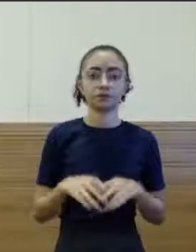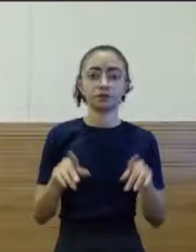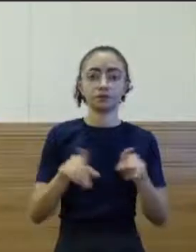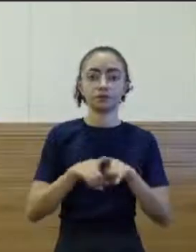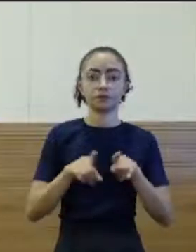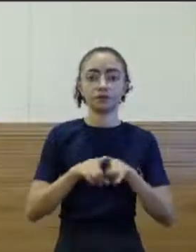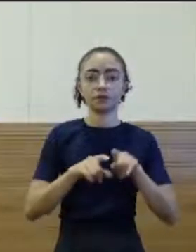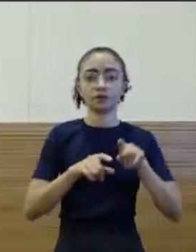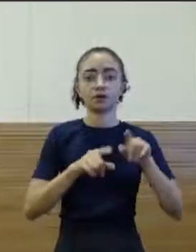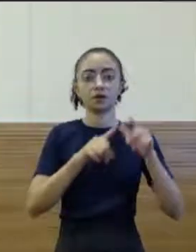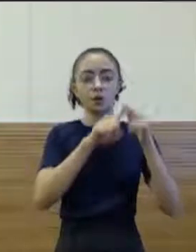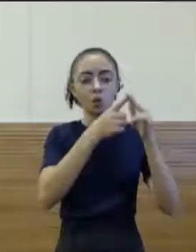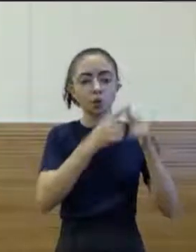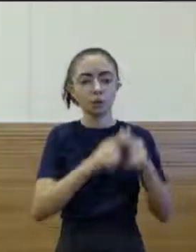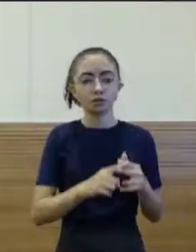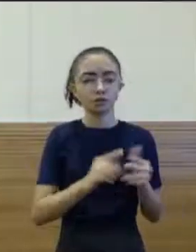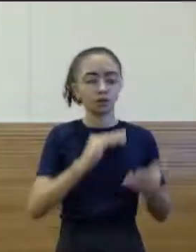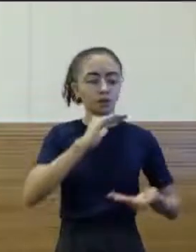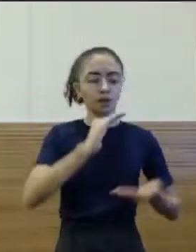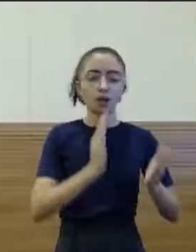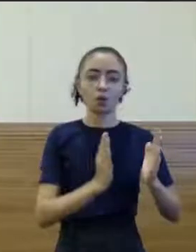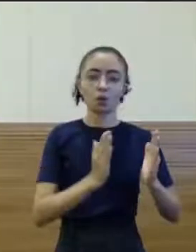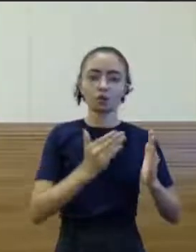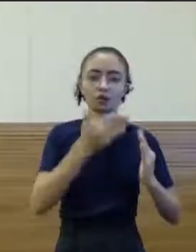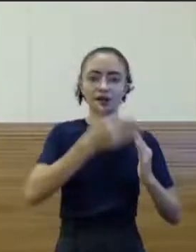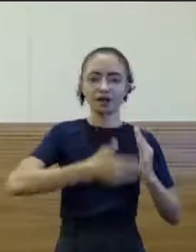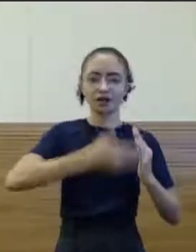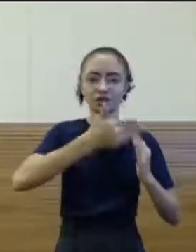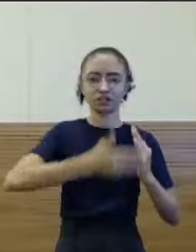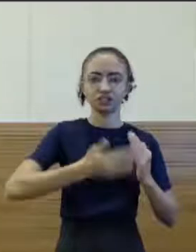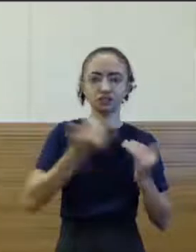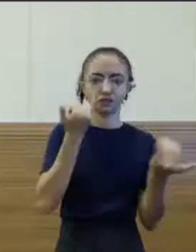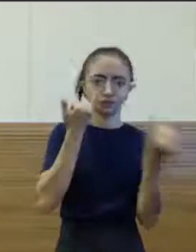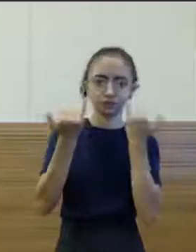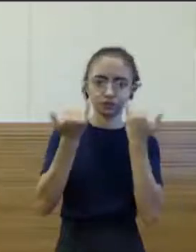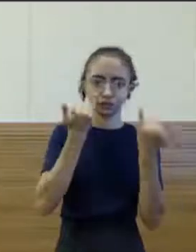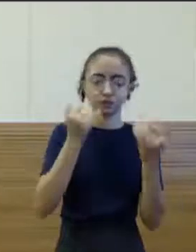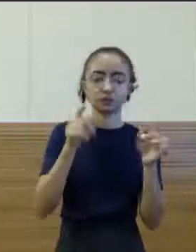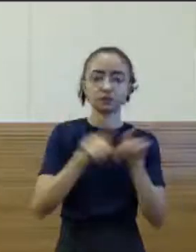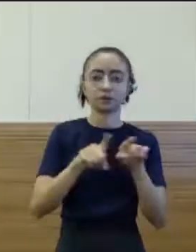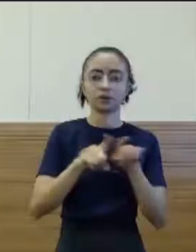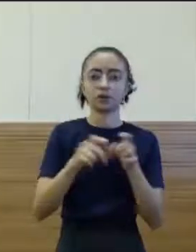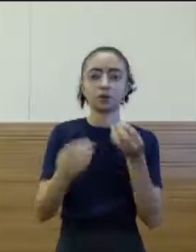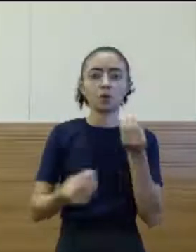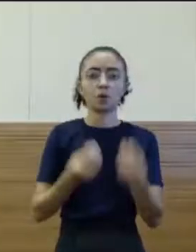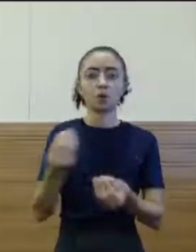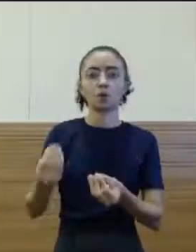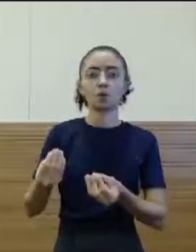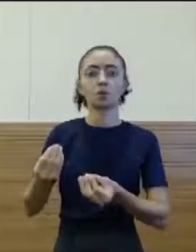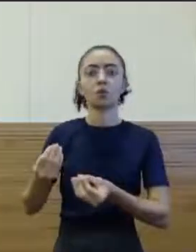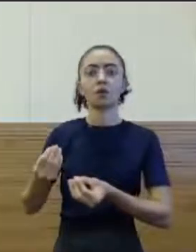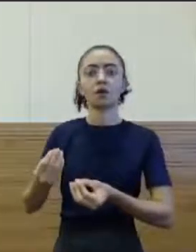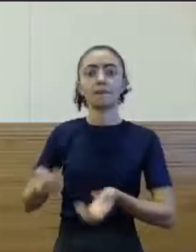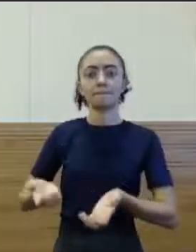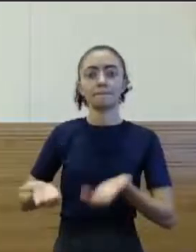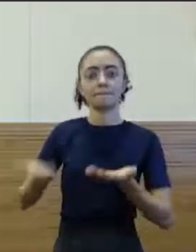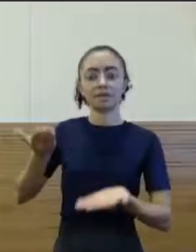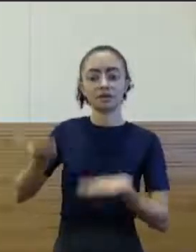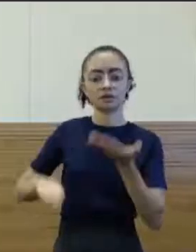the help of the state to keep this the nutrition and how to keep people healthy. In the last chapter